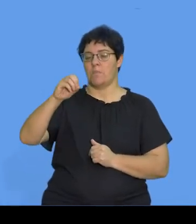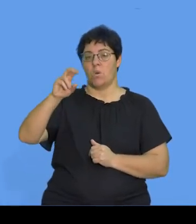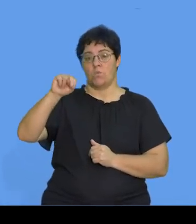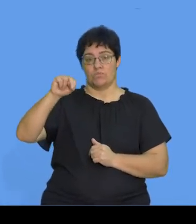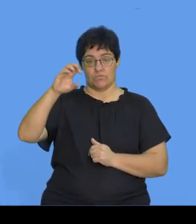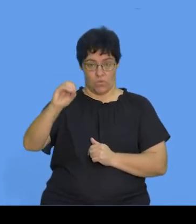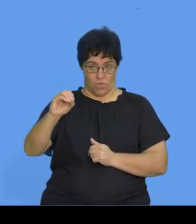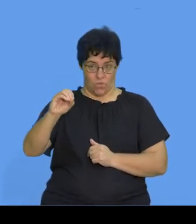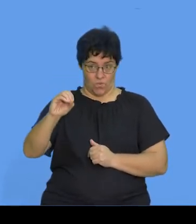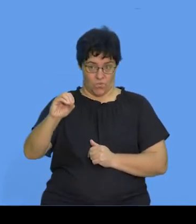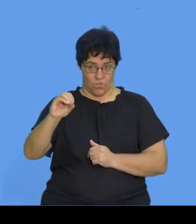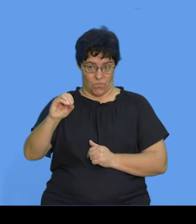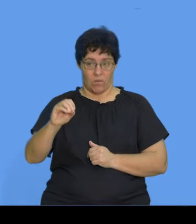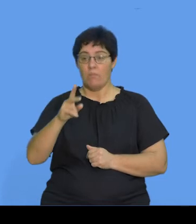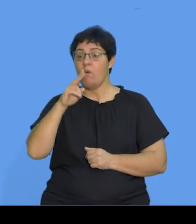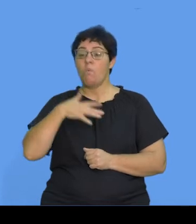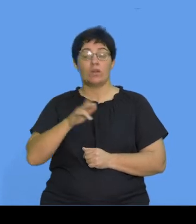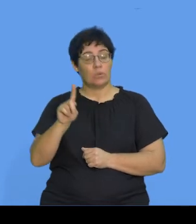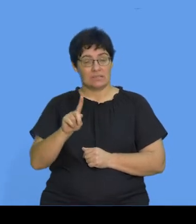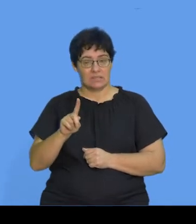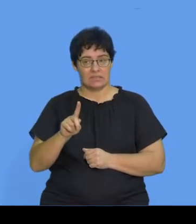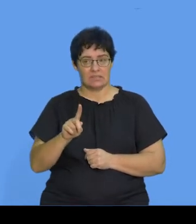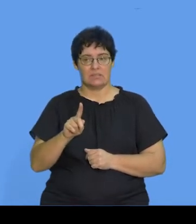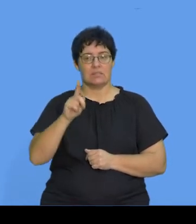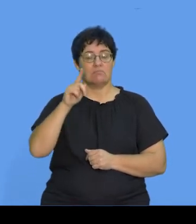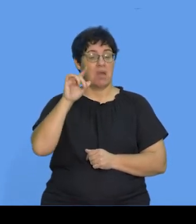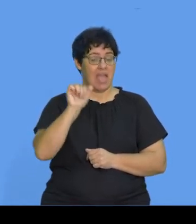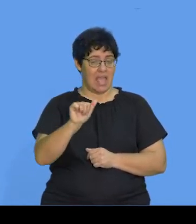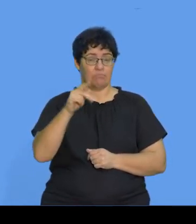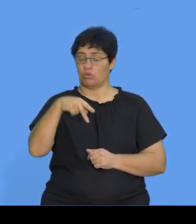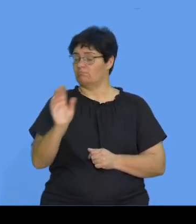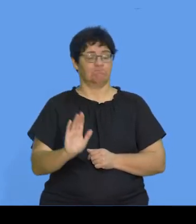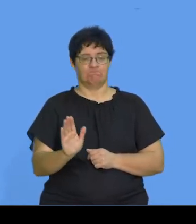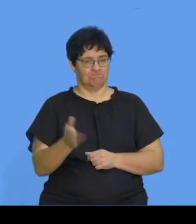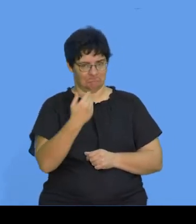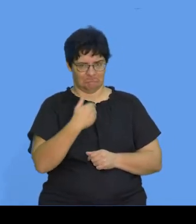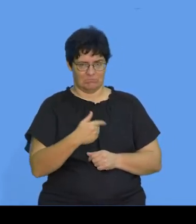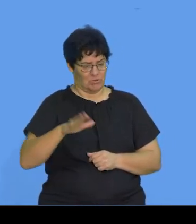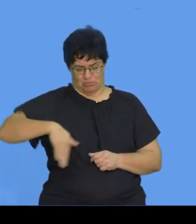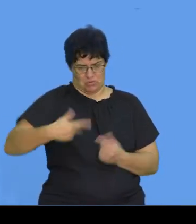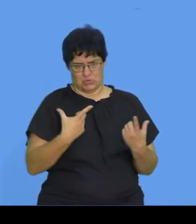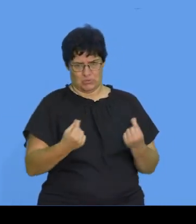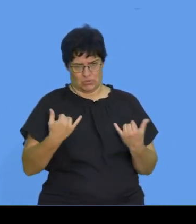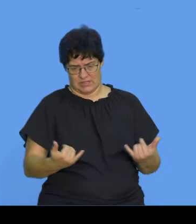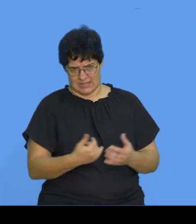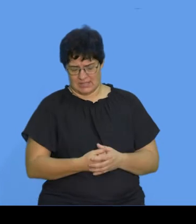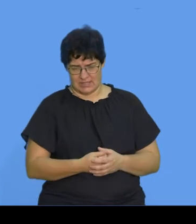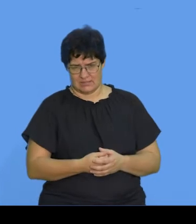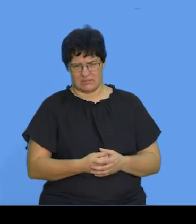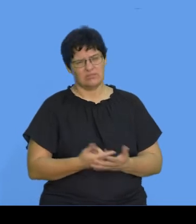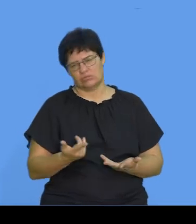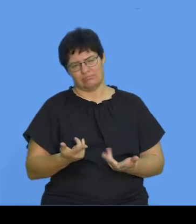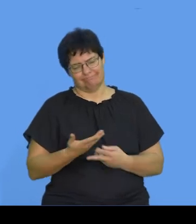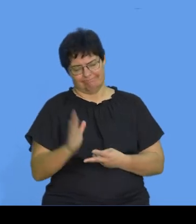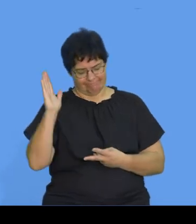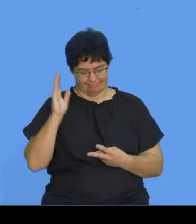need to know that. So what are we looking for? A is proteins. No, we haven't even done proteins today, so that was a bit of a